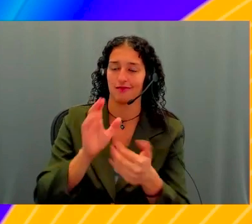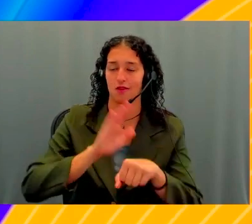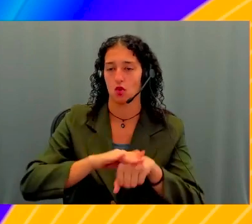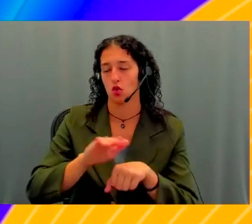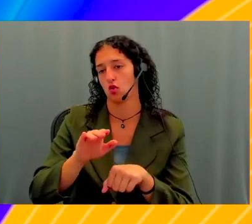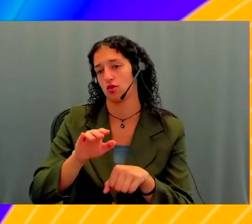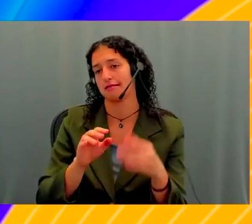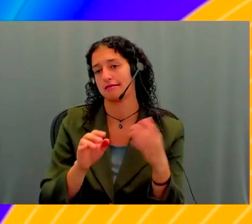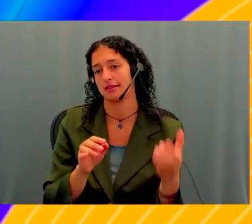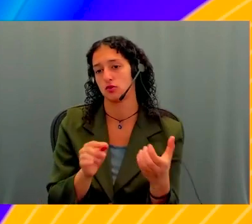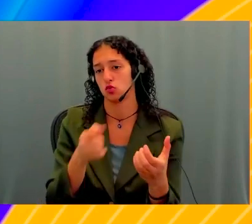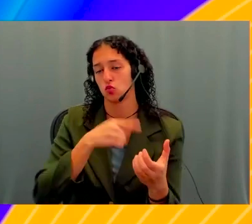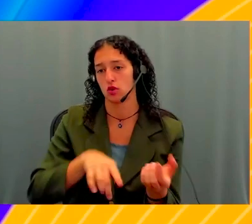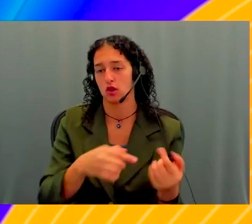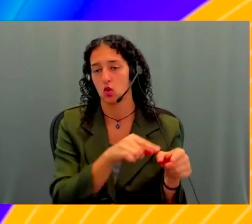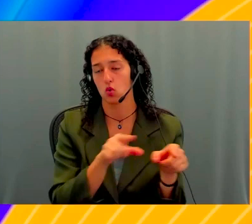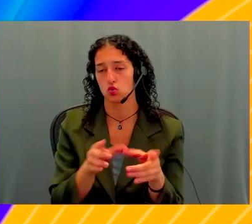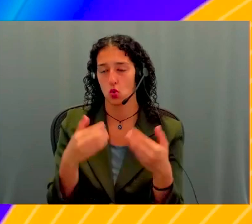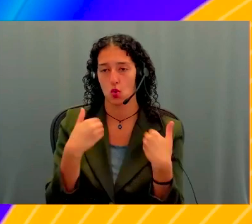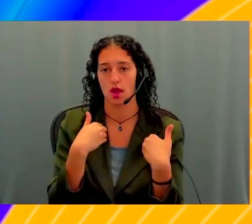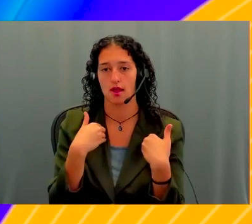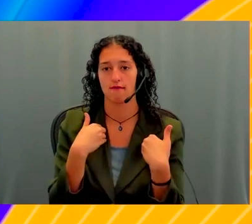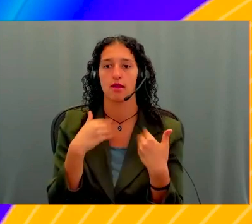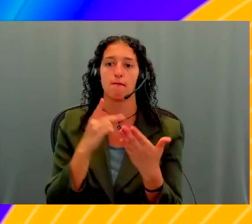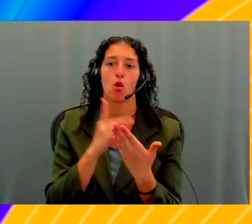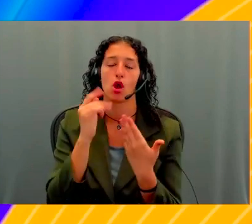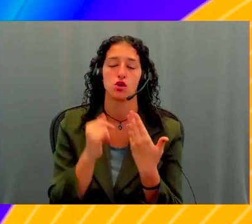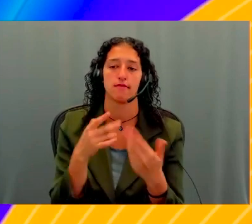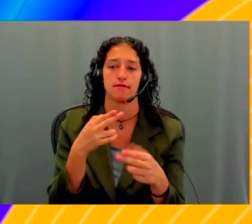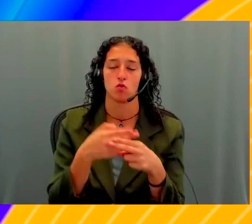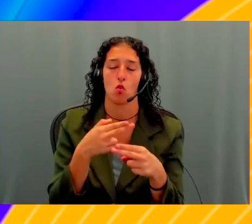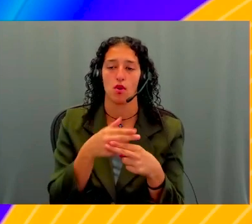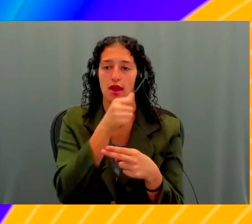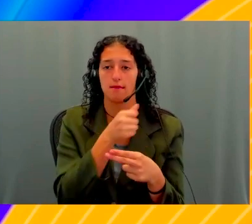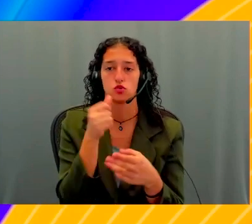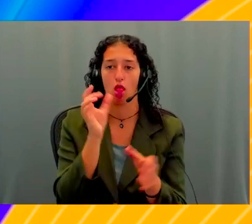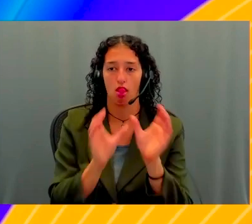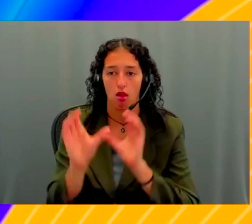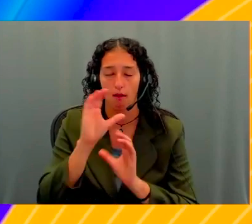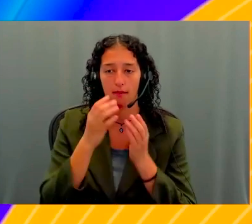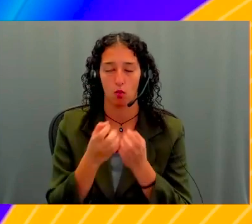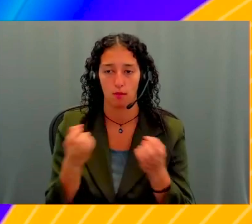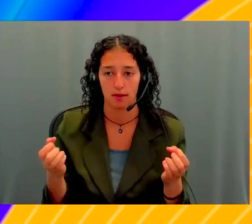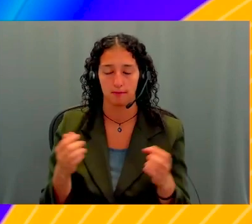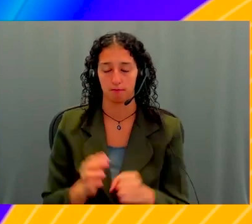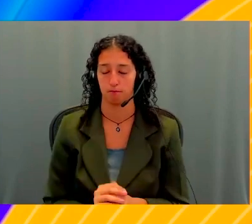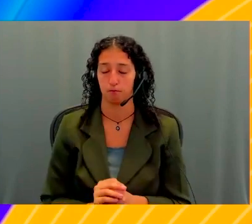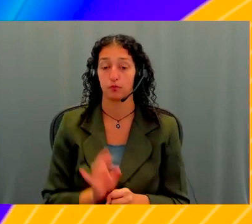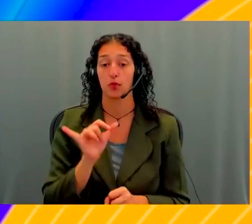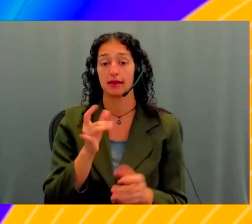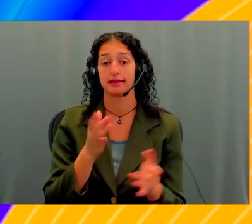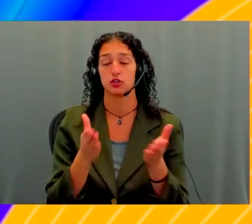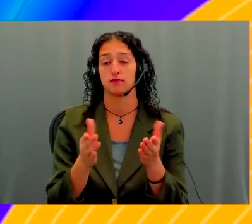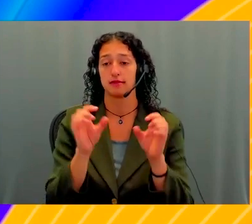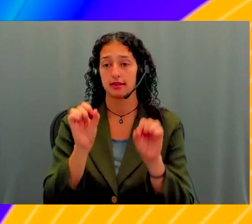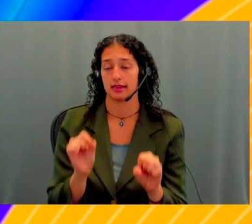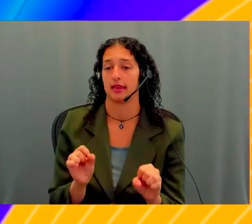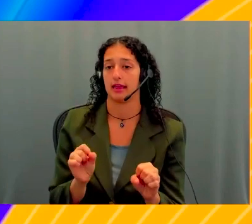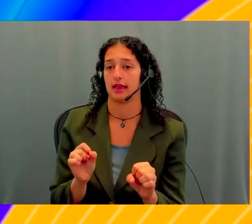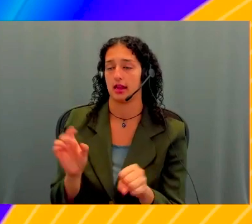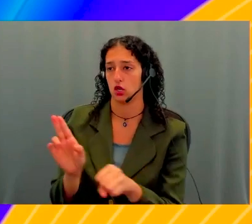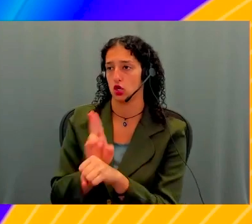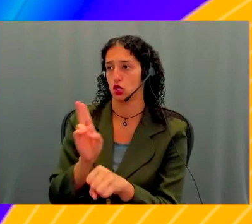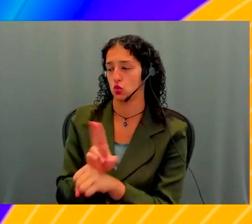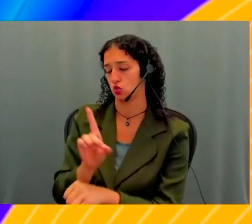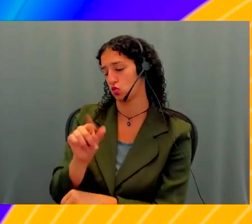as Amazon Lookout for Equipment. So the good thing about that service is it can take data, all kinds of historical data from your sensors,